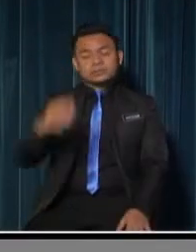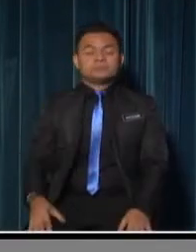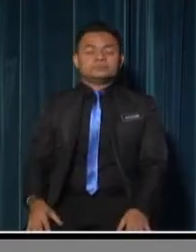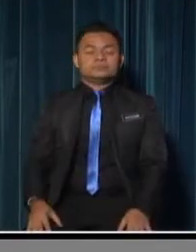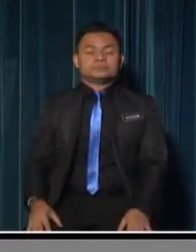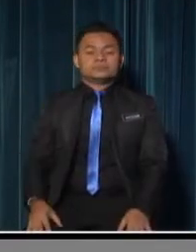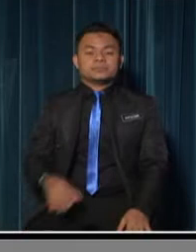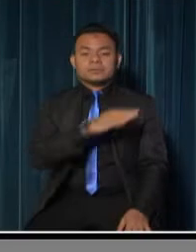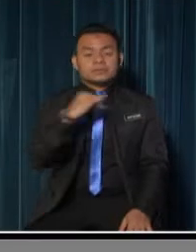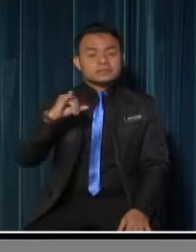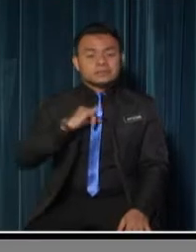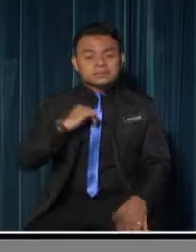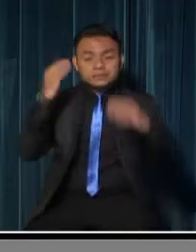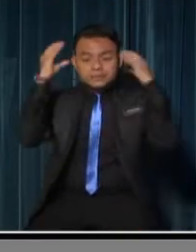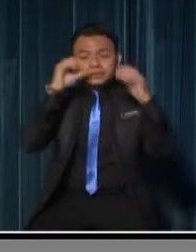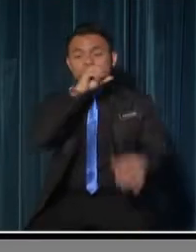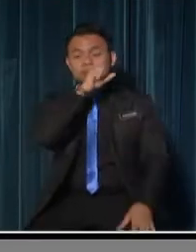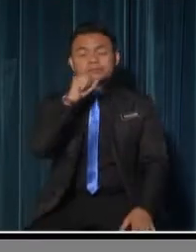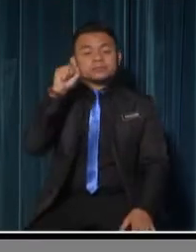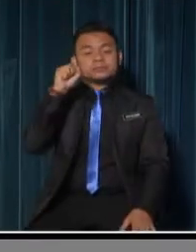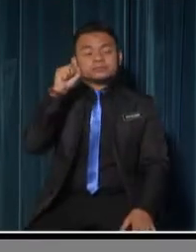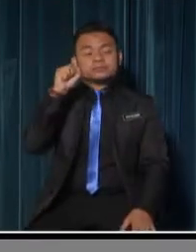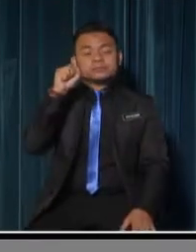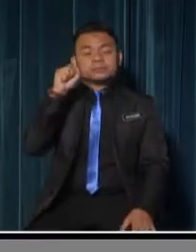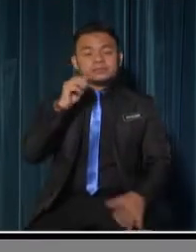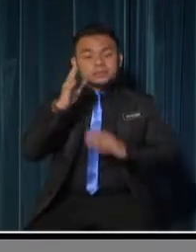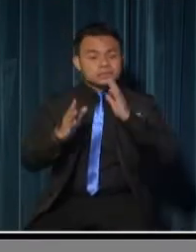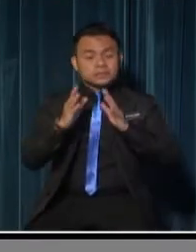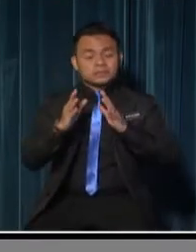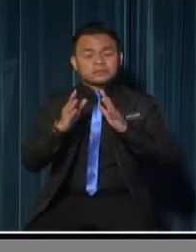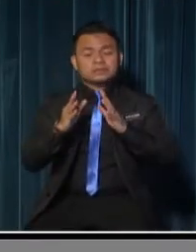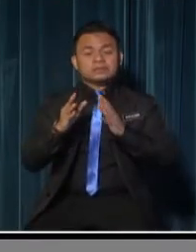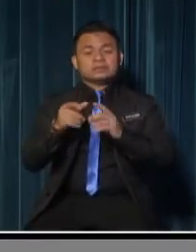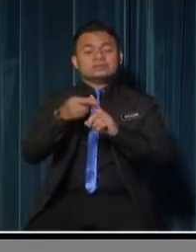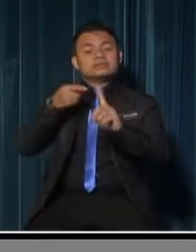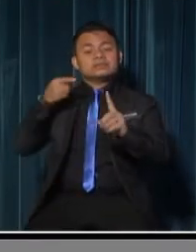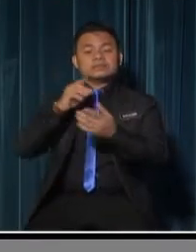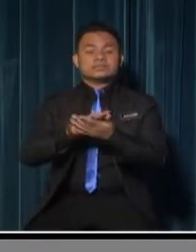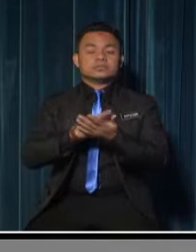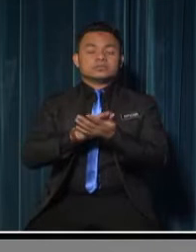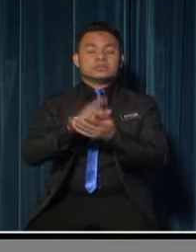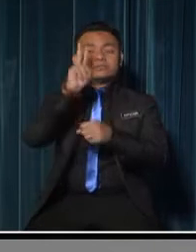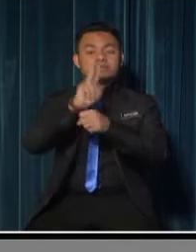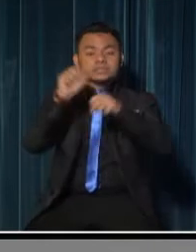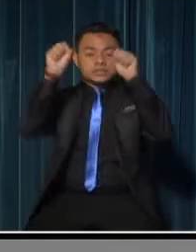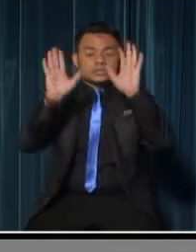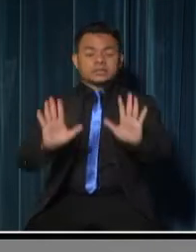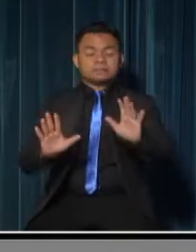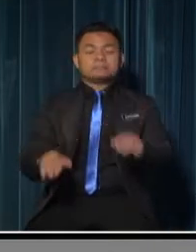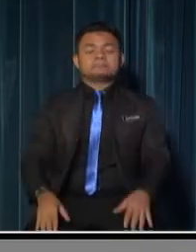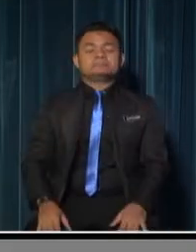language interpreter today is Mr. Saiful Amri Sailan from SMP KV Shah Alam.